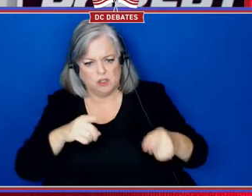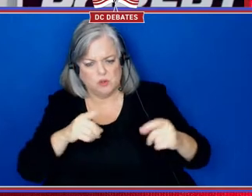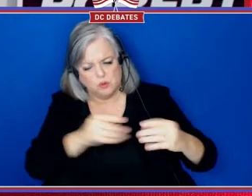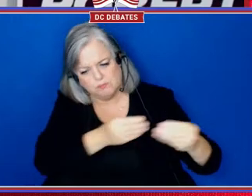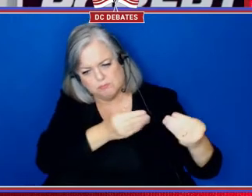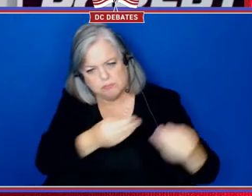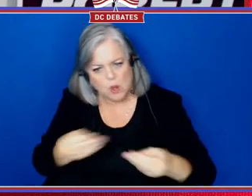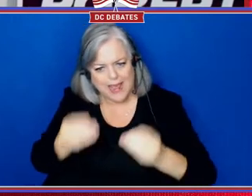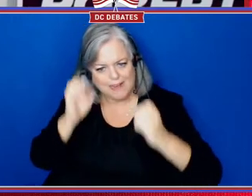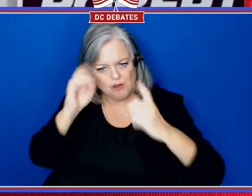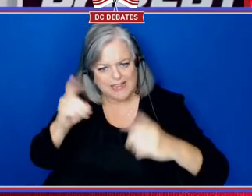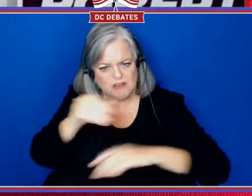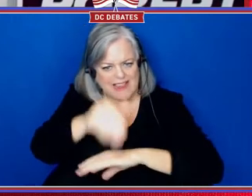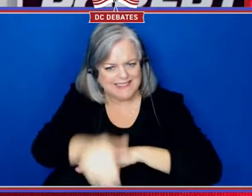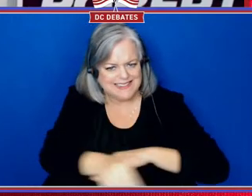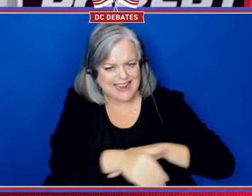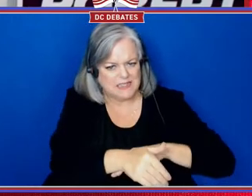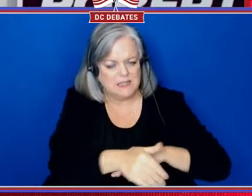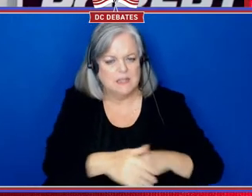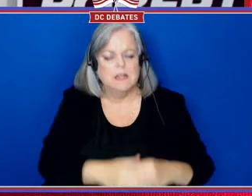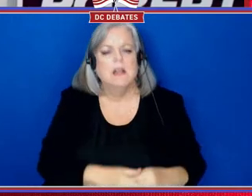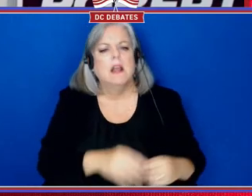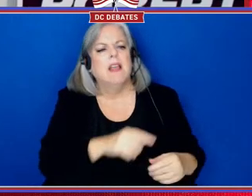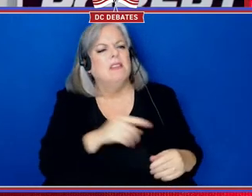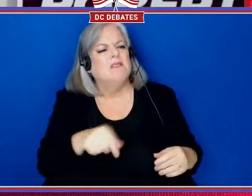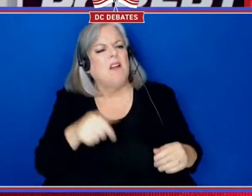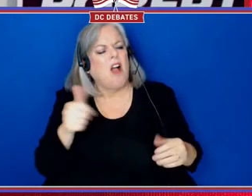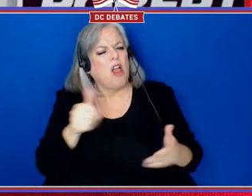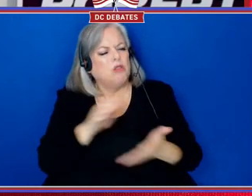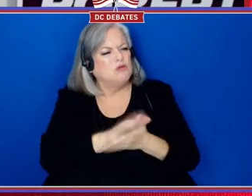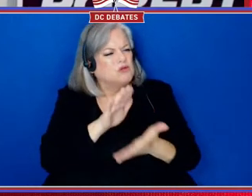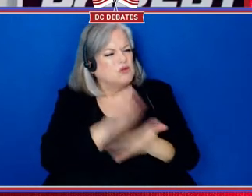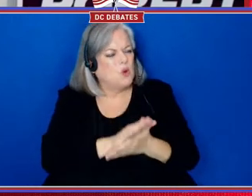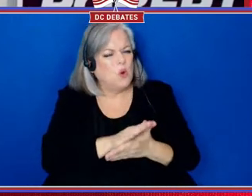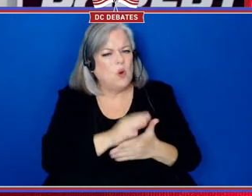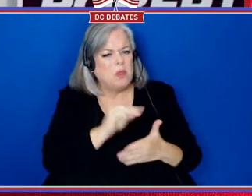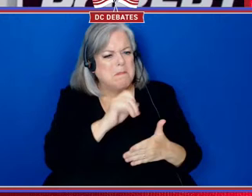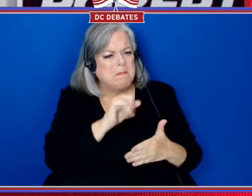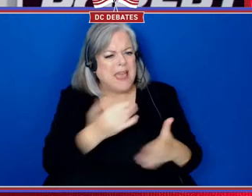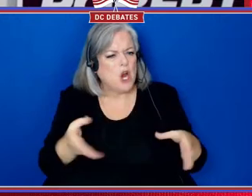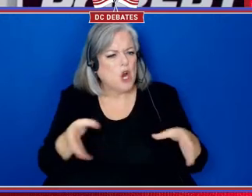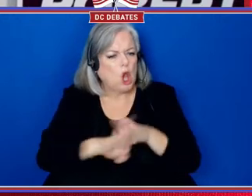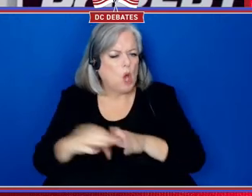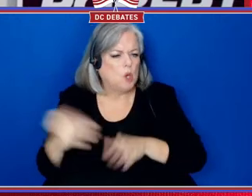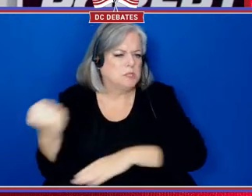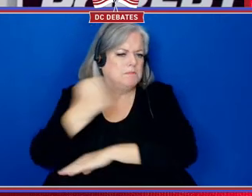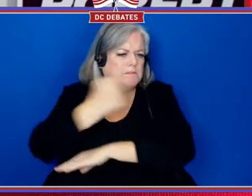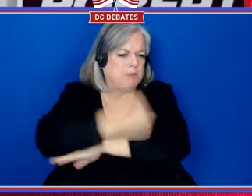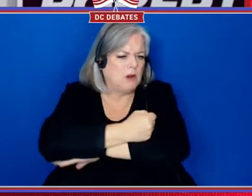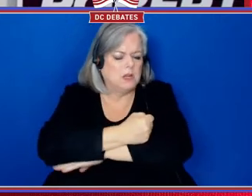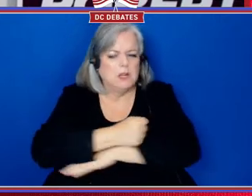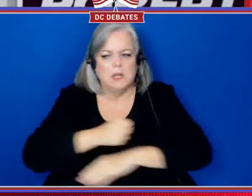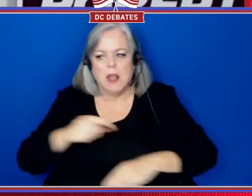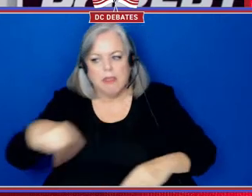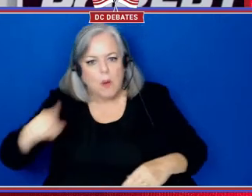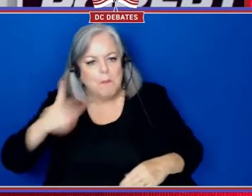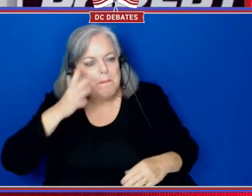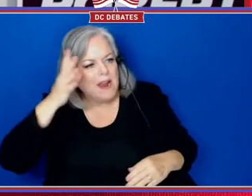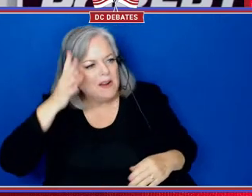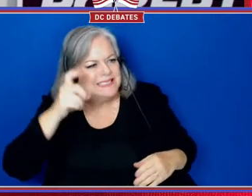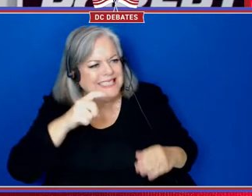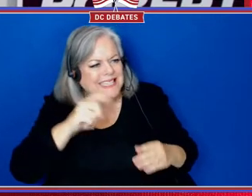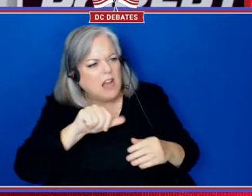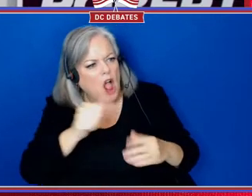a school that Mayor Bowser closed. These students are telling us that we need different options. Where Mayor Bowser has taken away those options, trying to